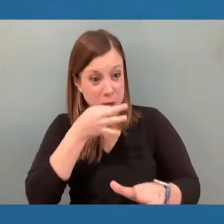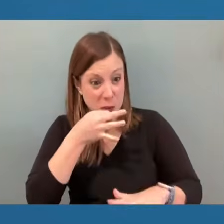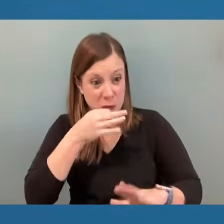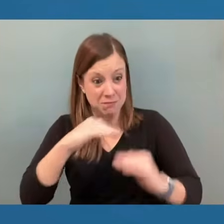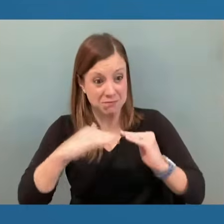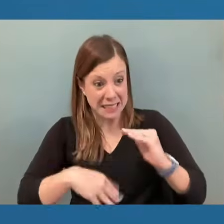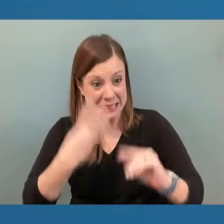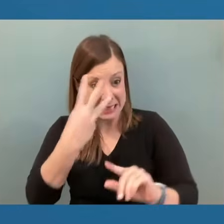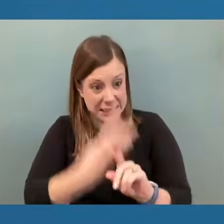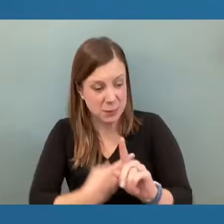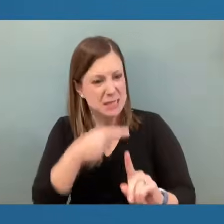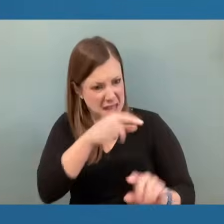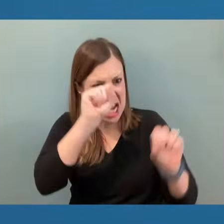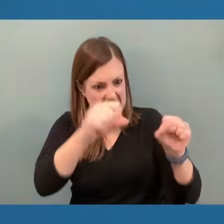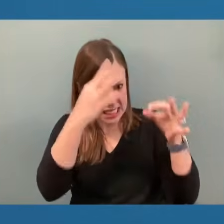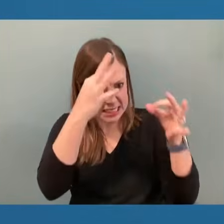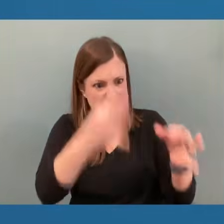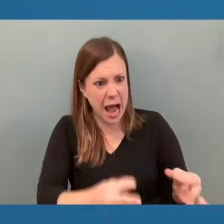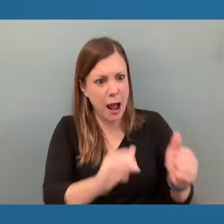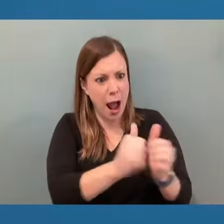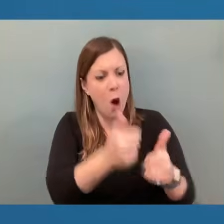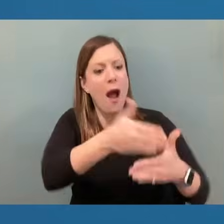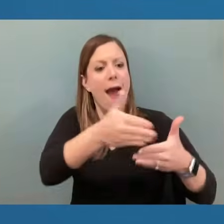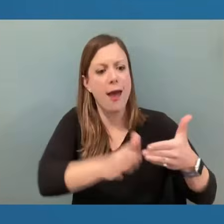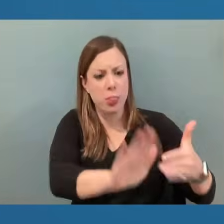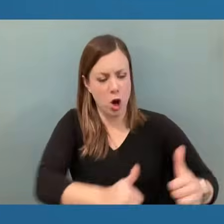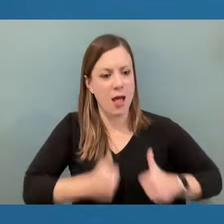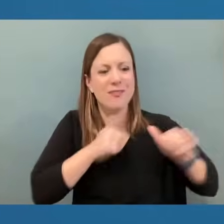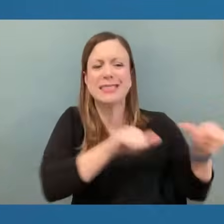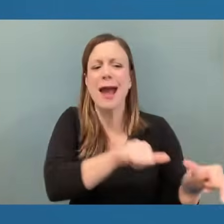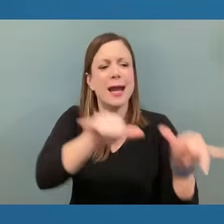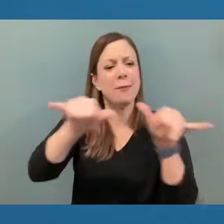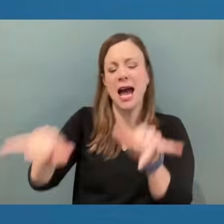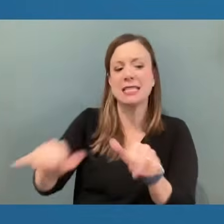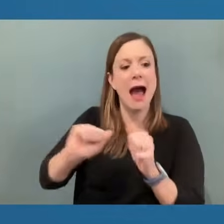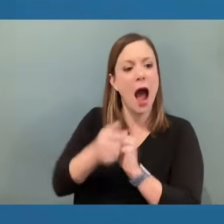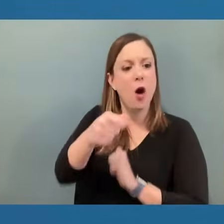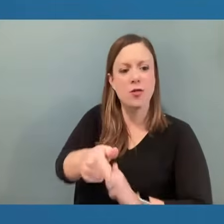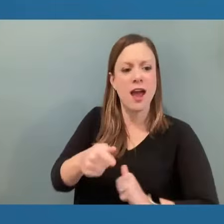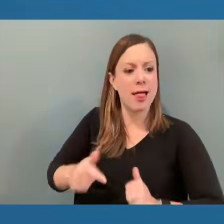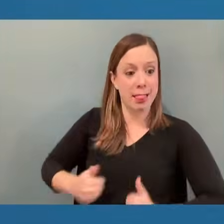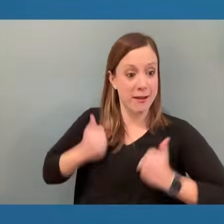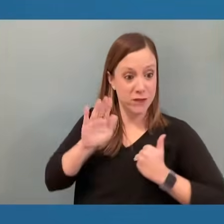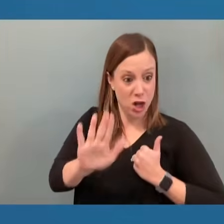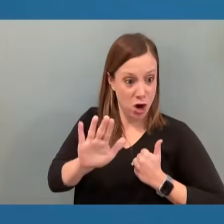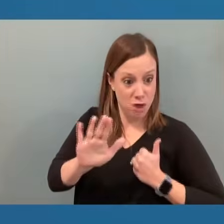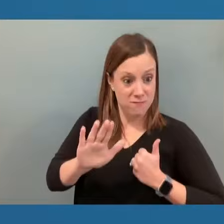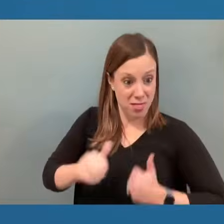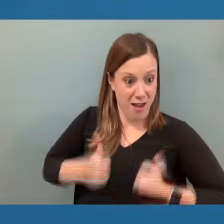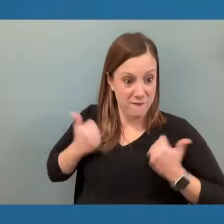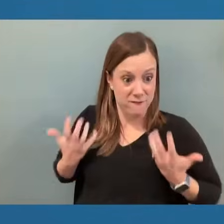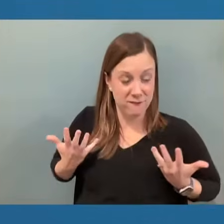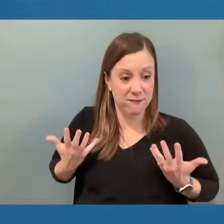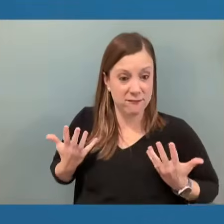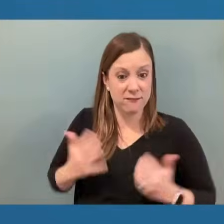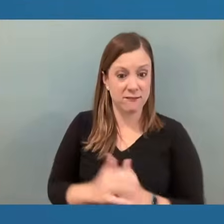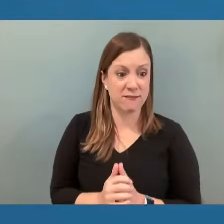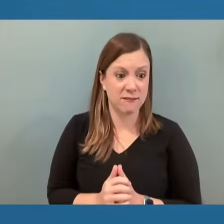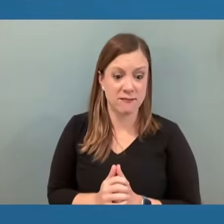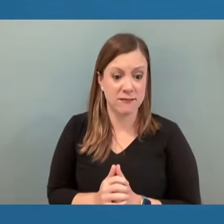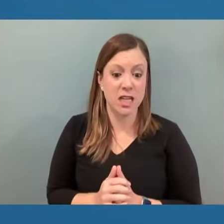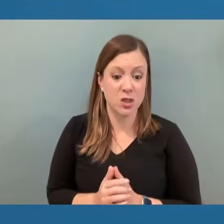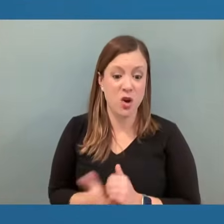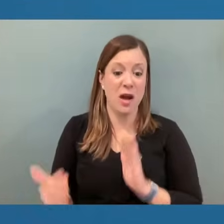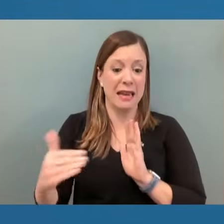lives, just as they chose how they live their lives. And that is what is so important to all of us. And thank